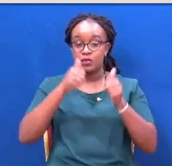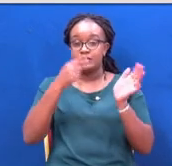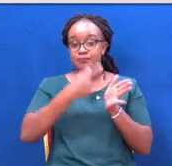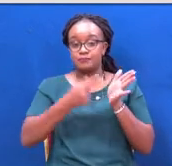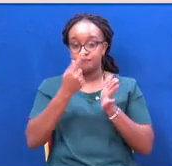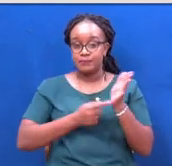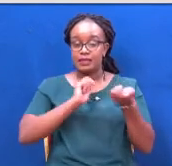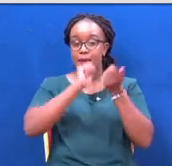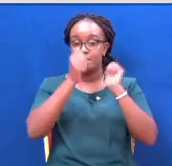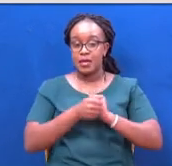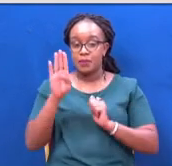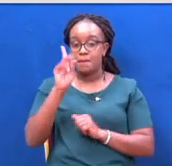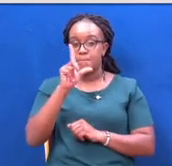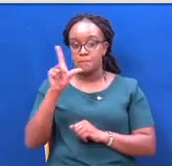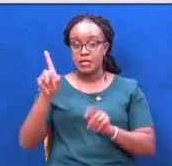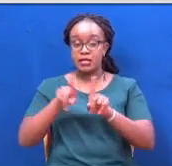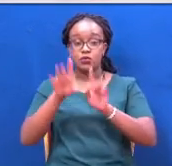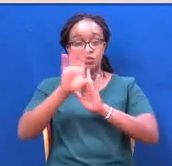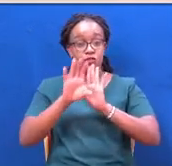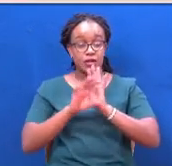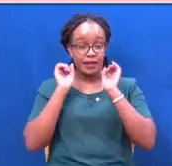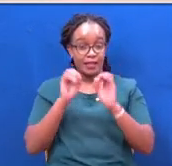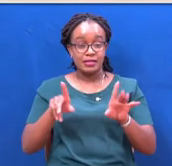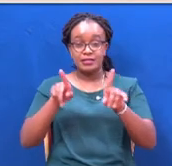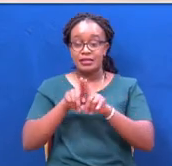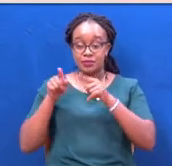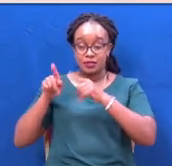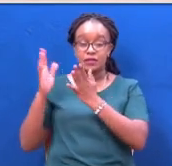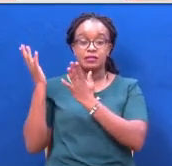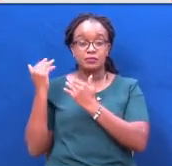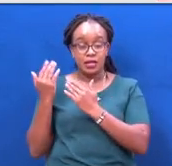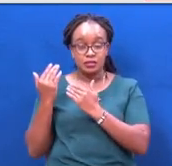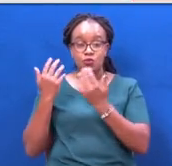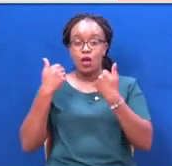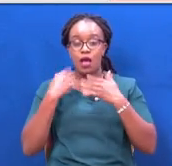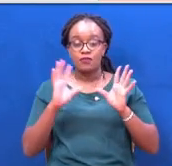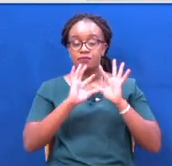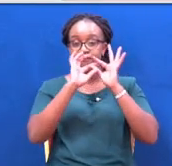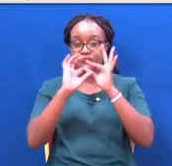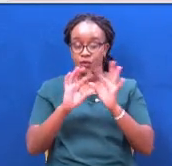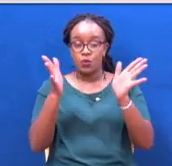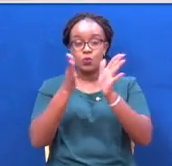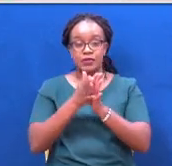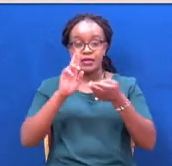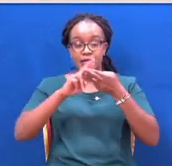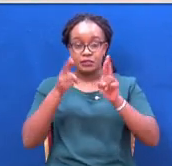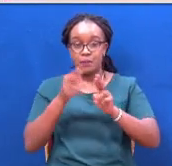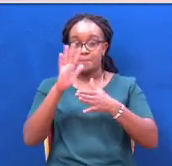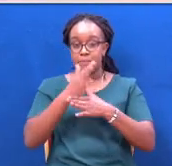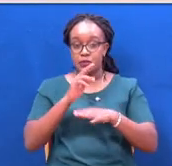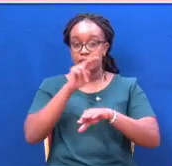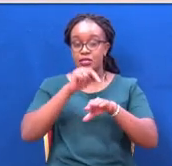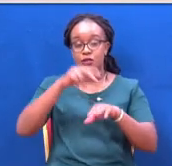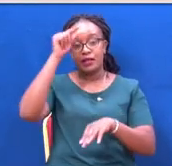Amendment Bill unconstitutional. Koome is also expected to rebuild the judiciary-executive shaky relationship. The wrangles